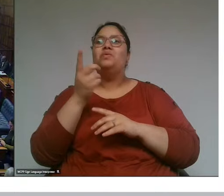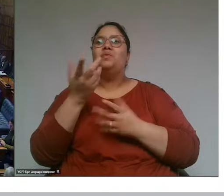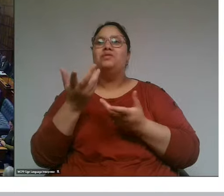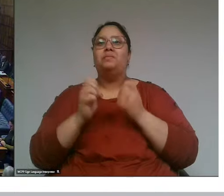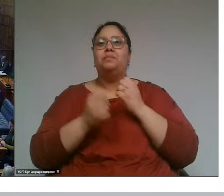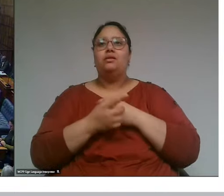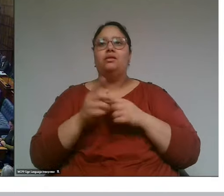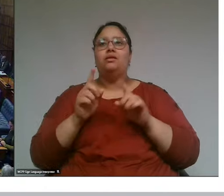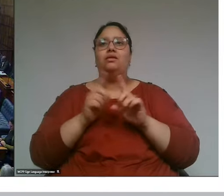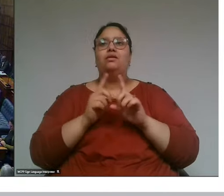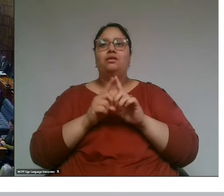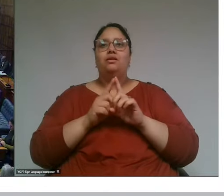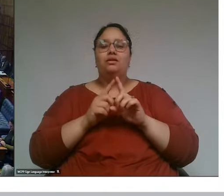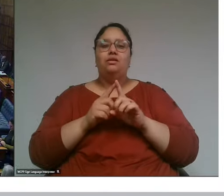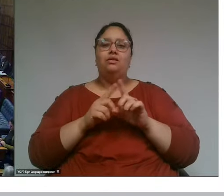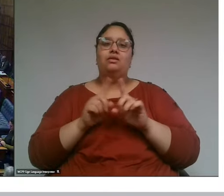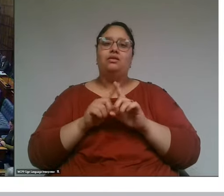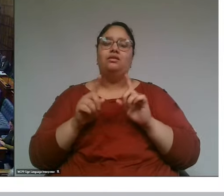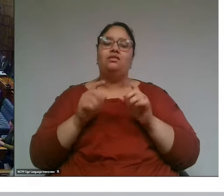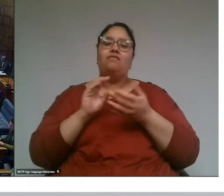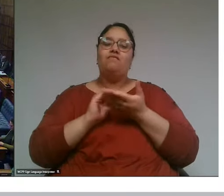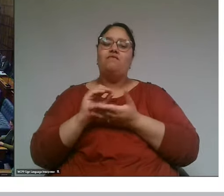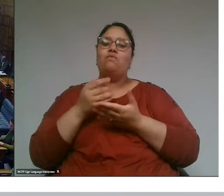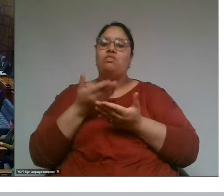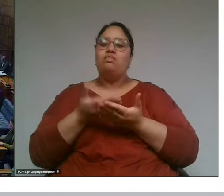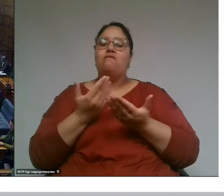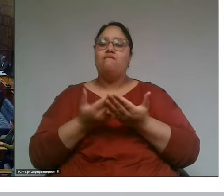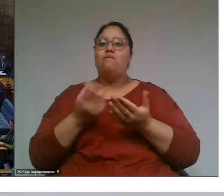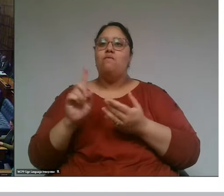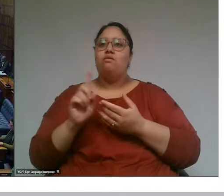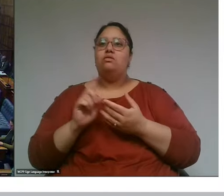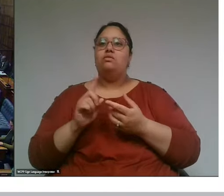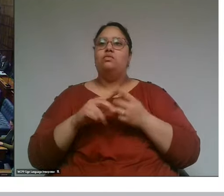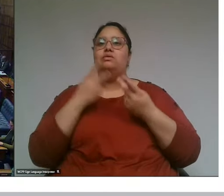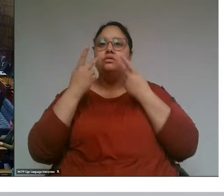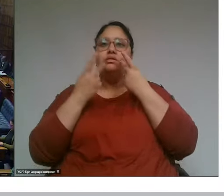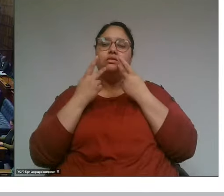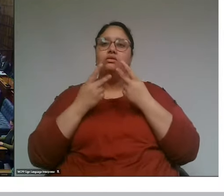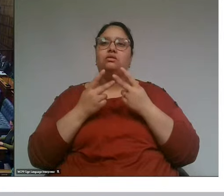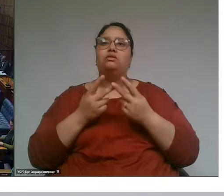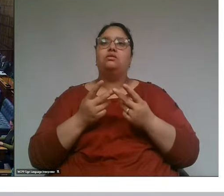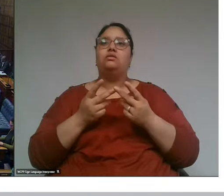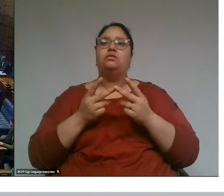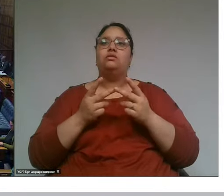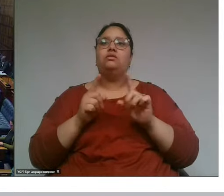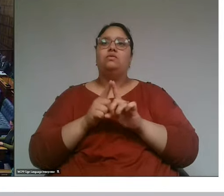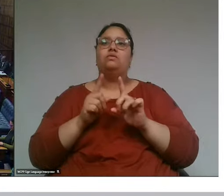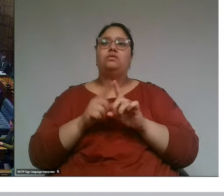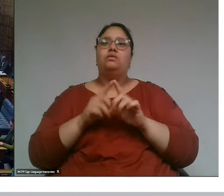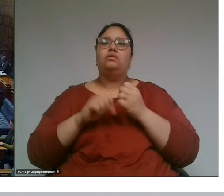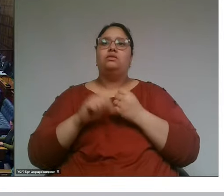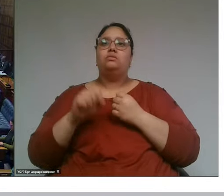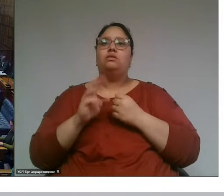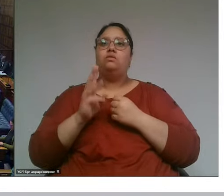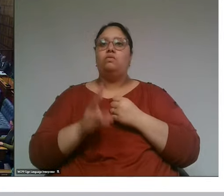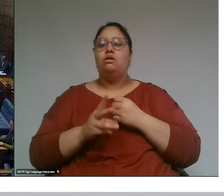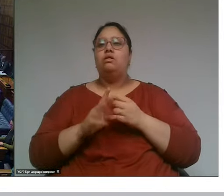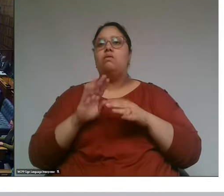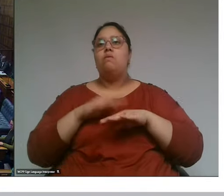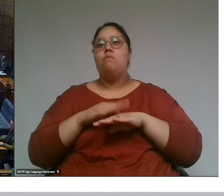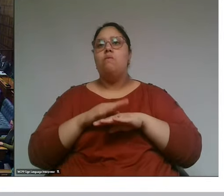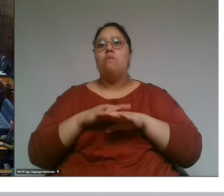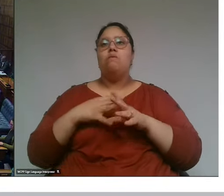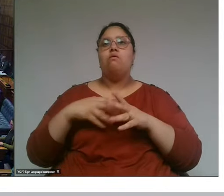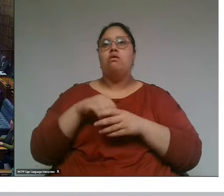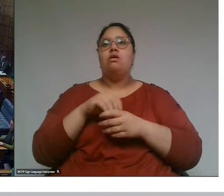project it's called the booster fund because what we then do is we see how that project can either be expanded in other words putting putting more